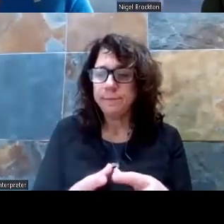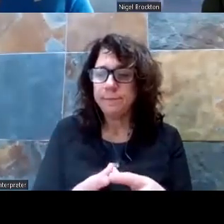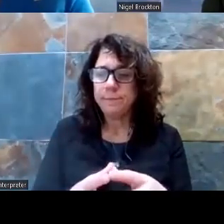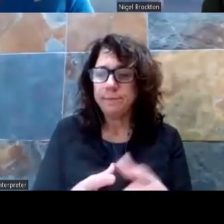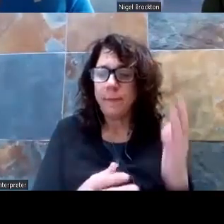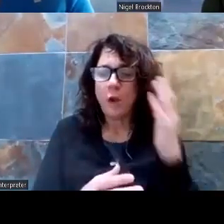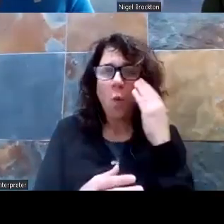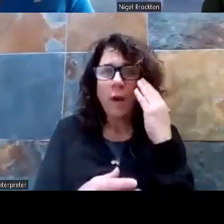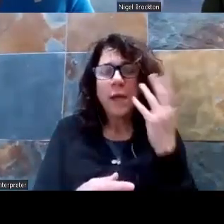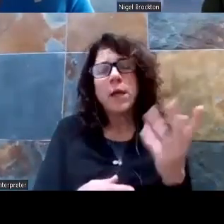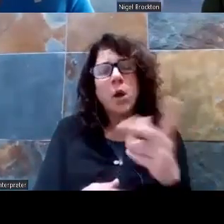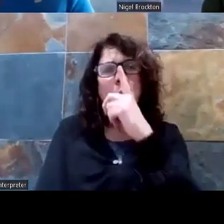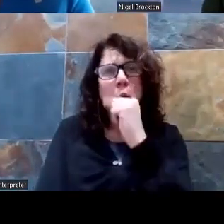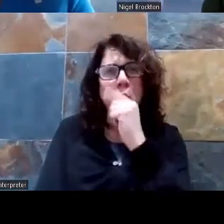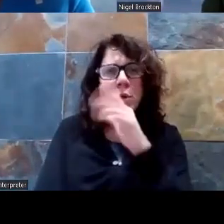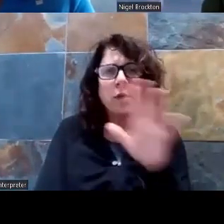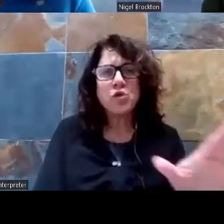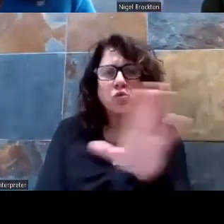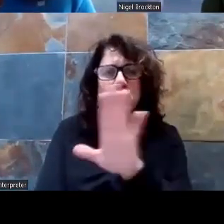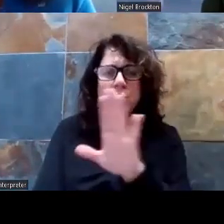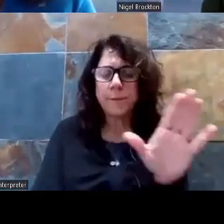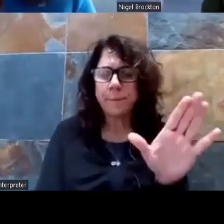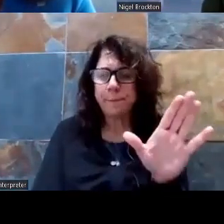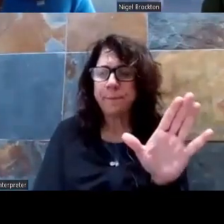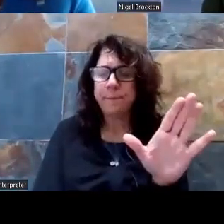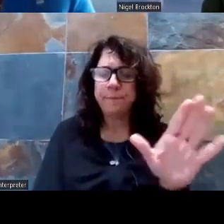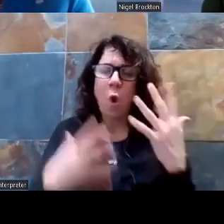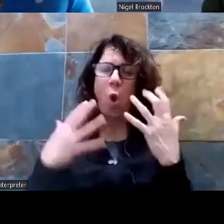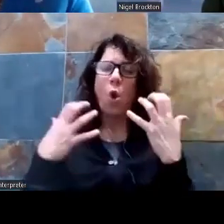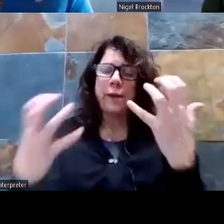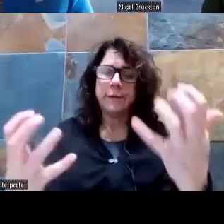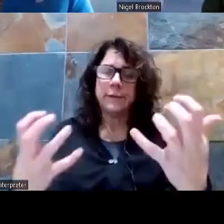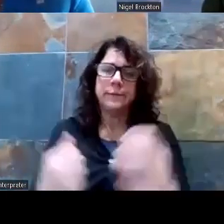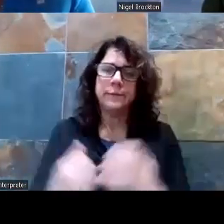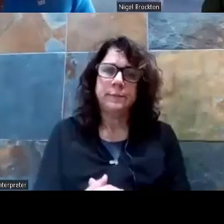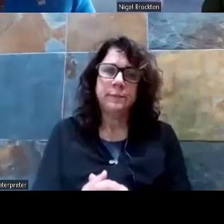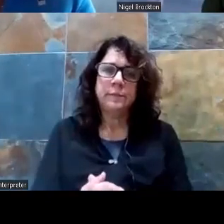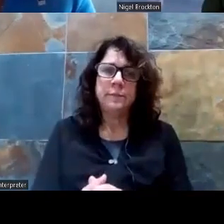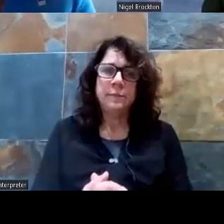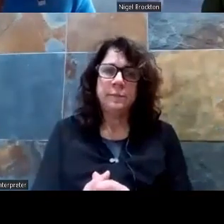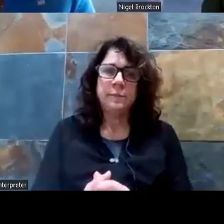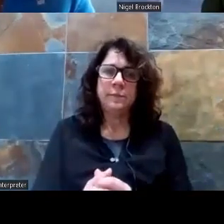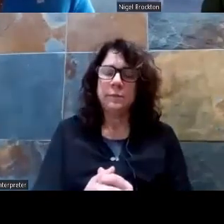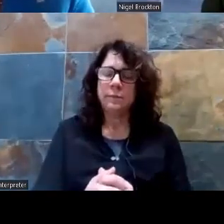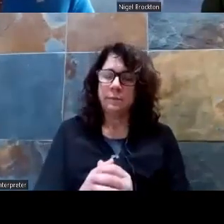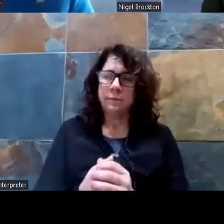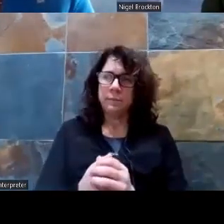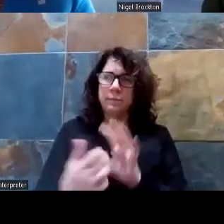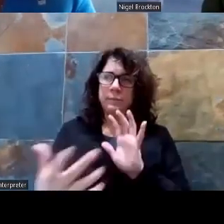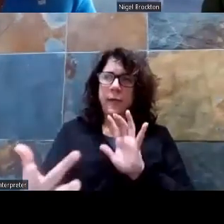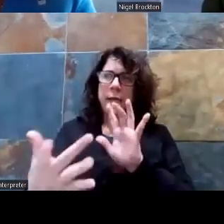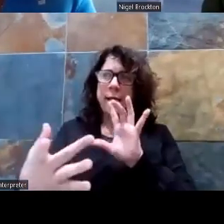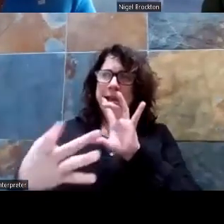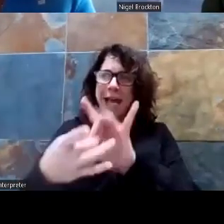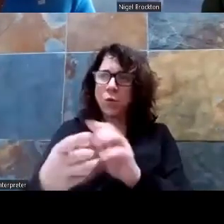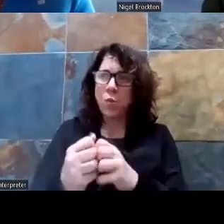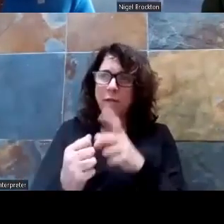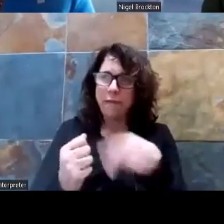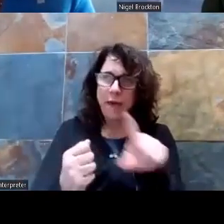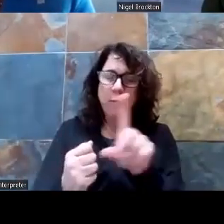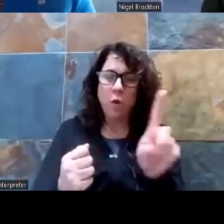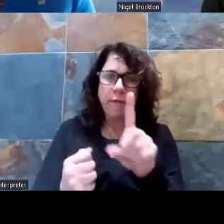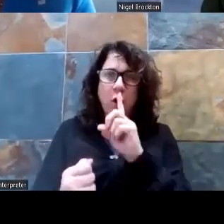knowing who your audience are, reach them where they are, and connect with